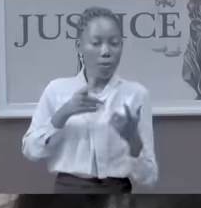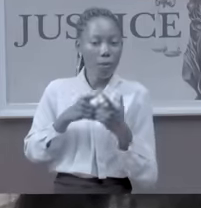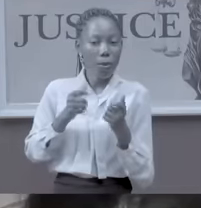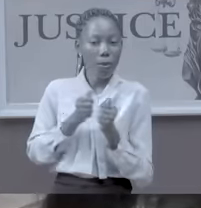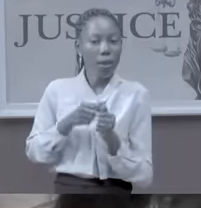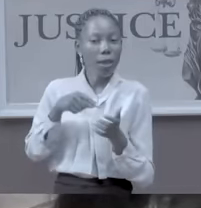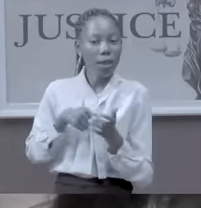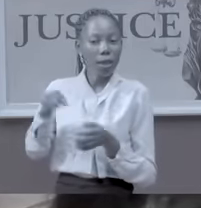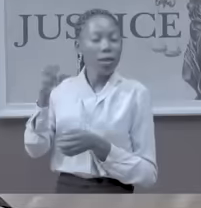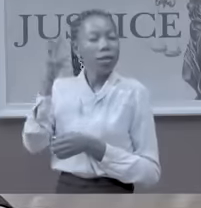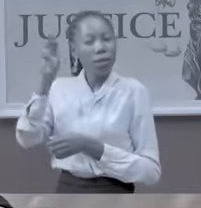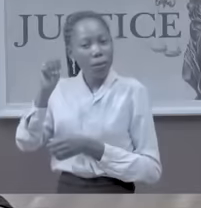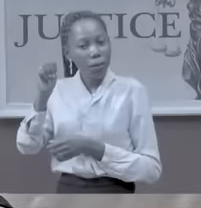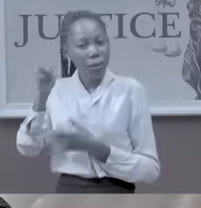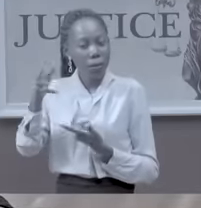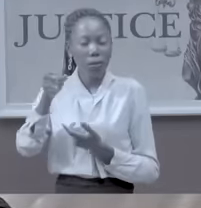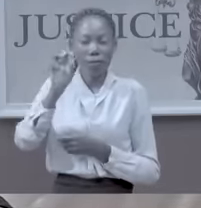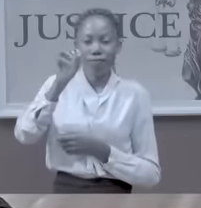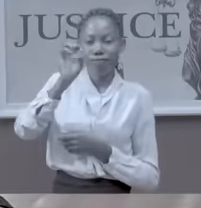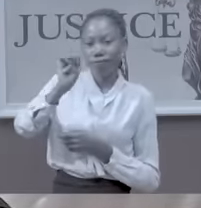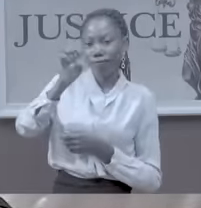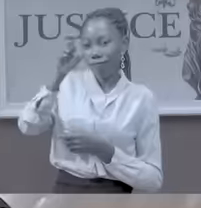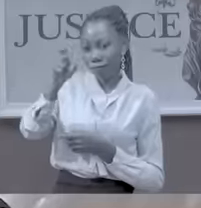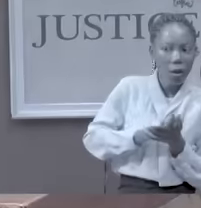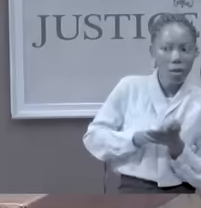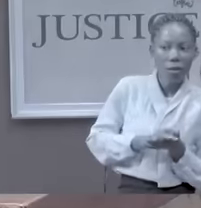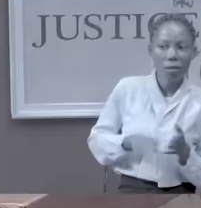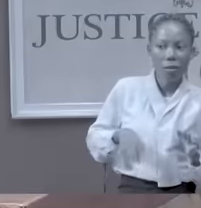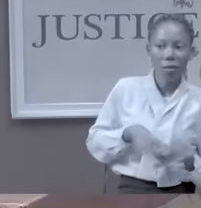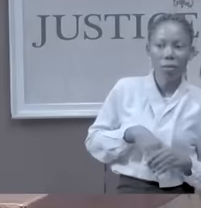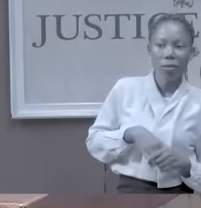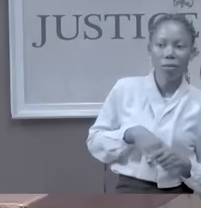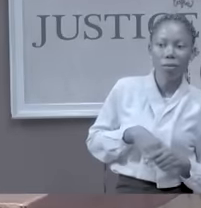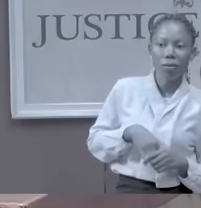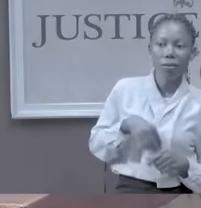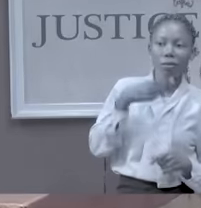and then he told me that Uremu had a boyfriend. This is Uremu.